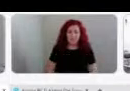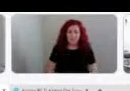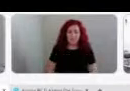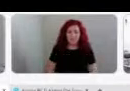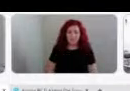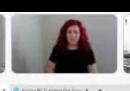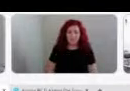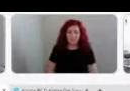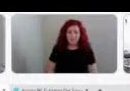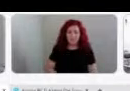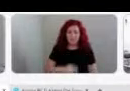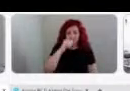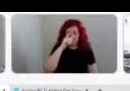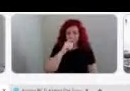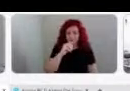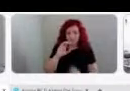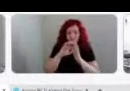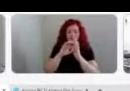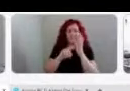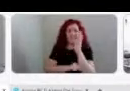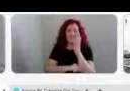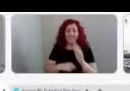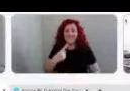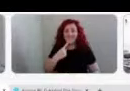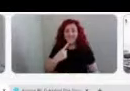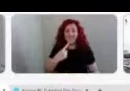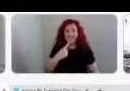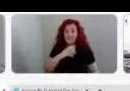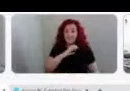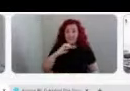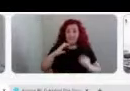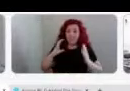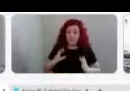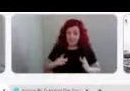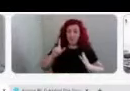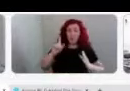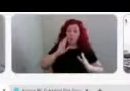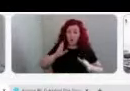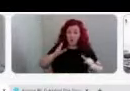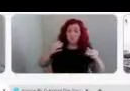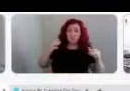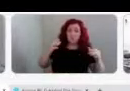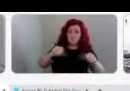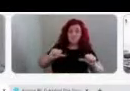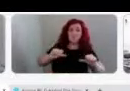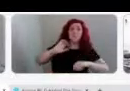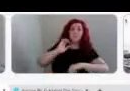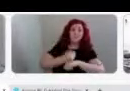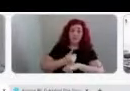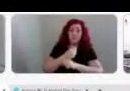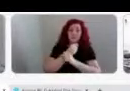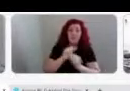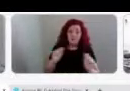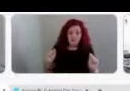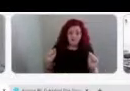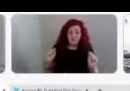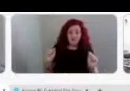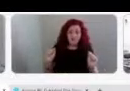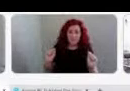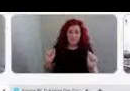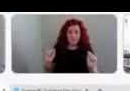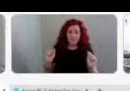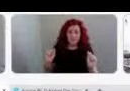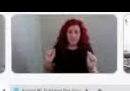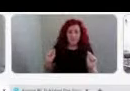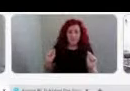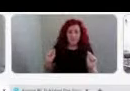if the constitution said the commissioners shall strive to create safe districts for